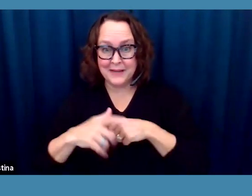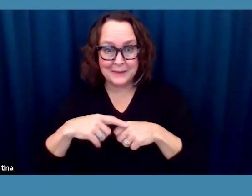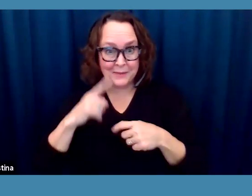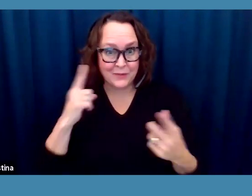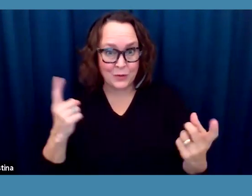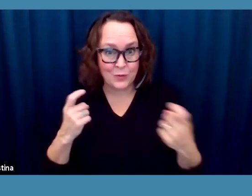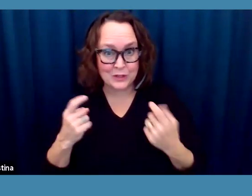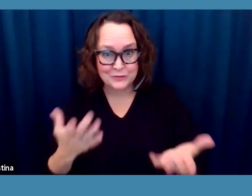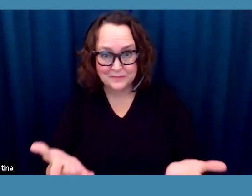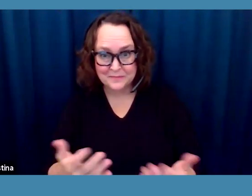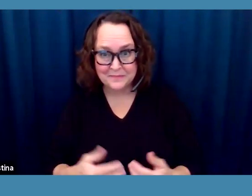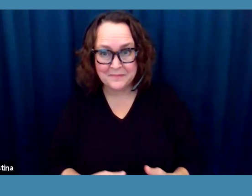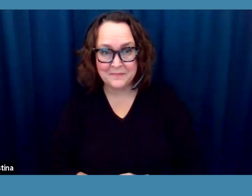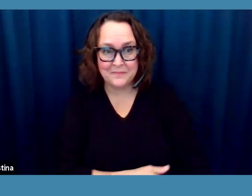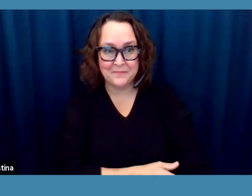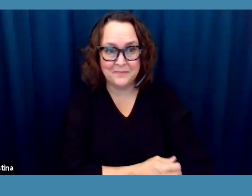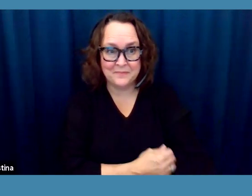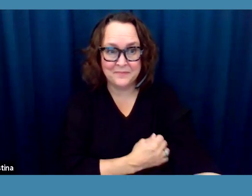have any.